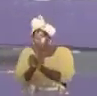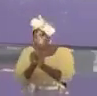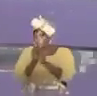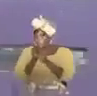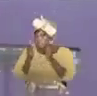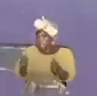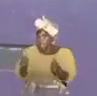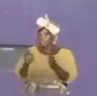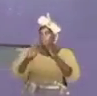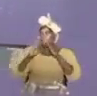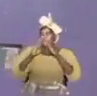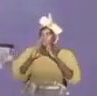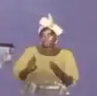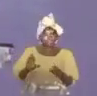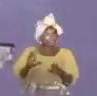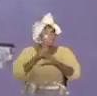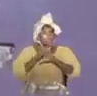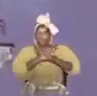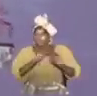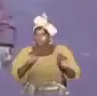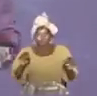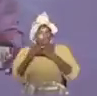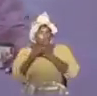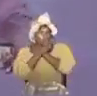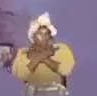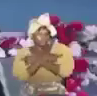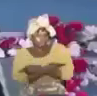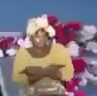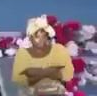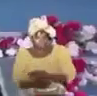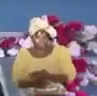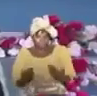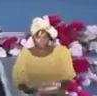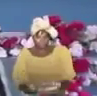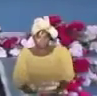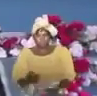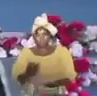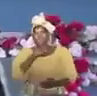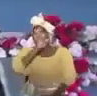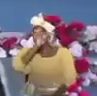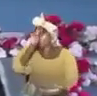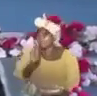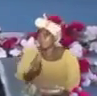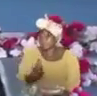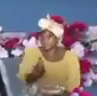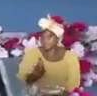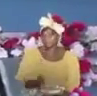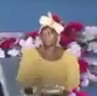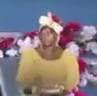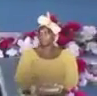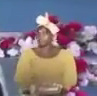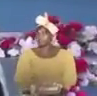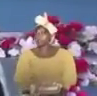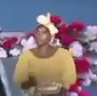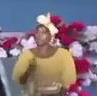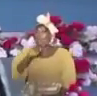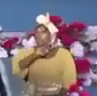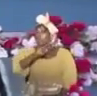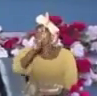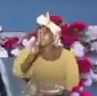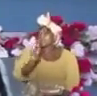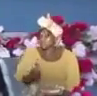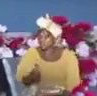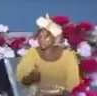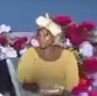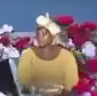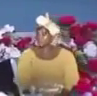rest. Are we learning tonight? The question tonight, as I seek to tie up my teaching, is